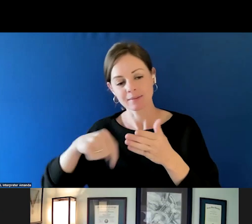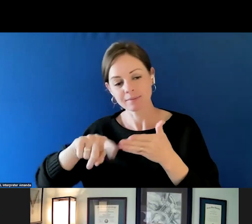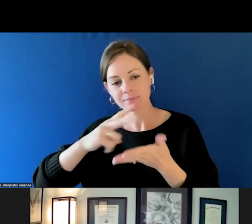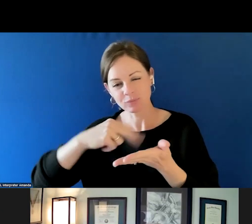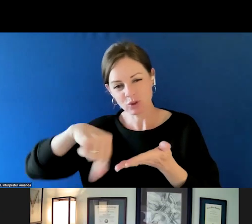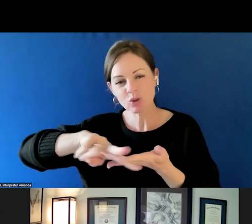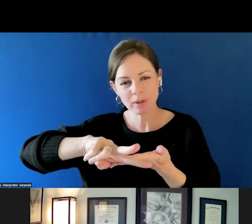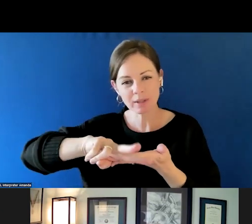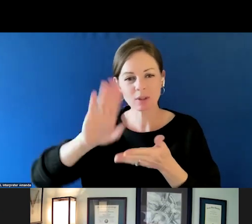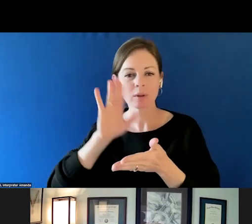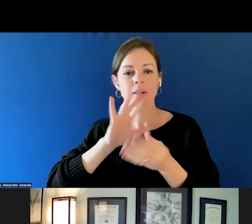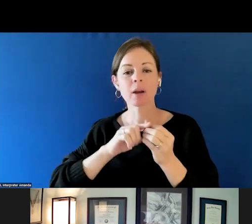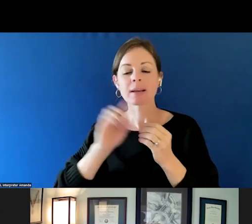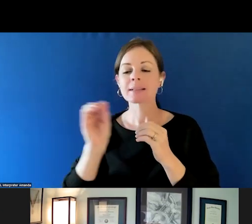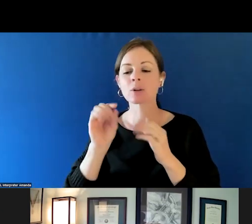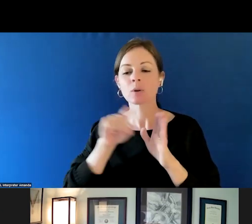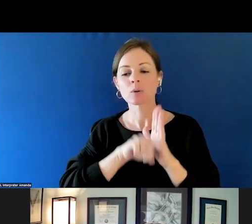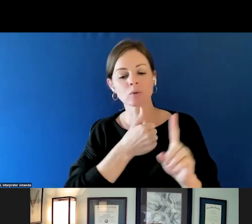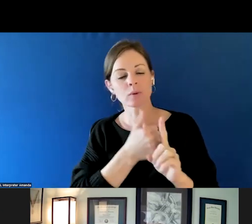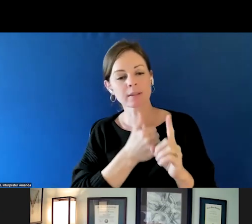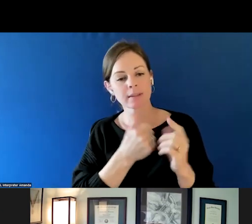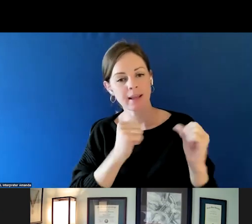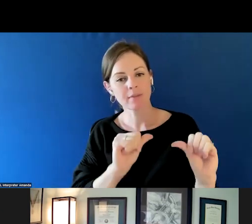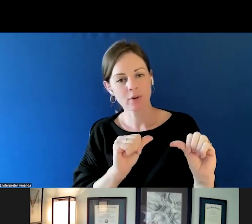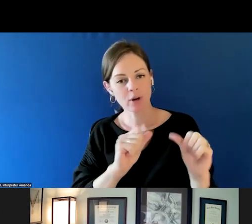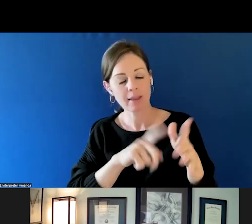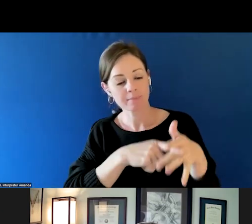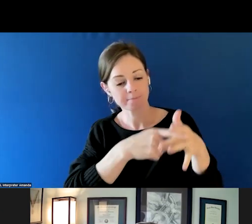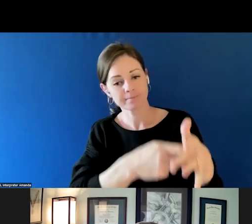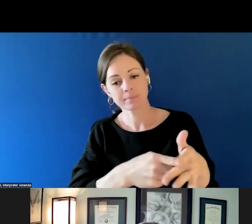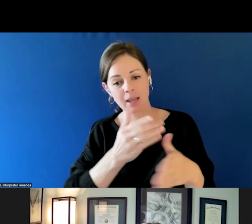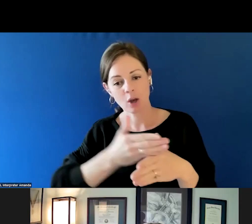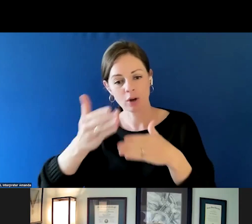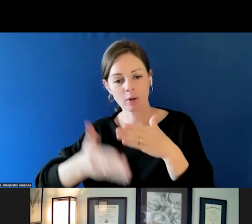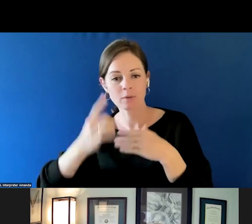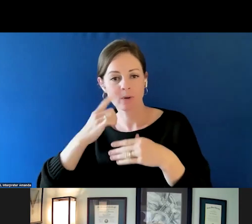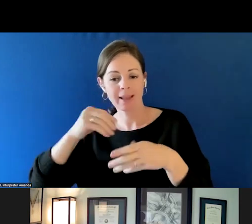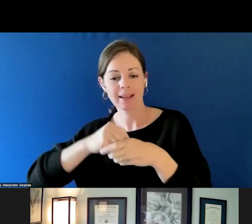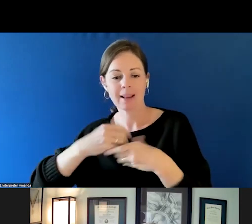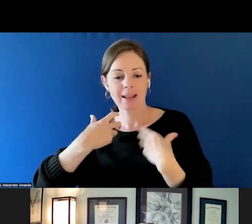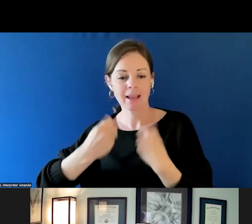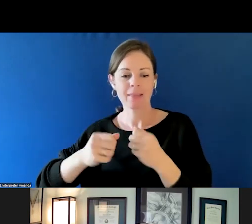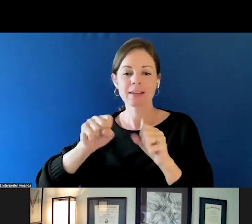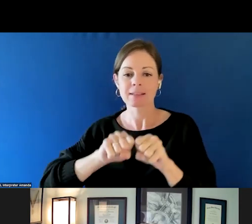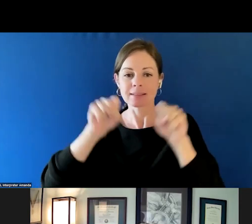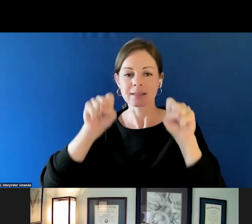zero suicide effort and both implementation and outcomes of that in health systems. So thank you